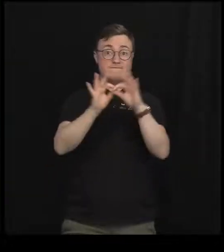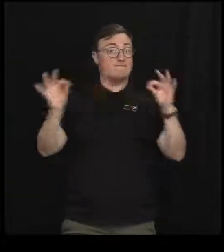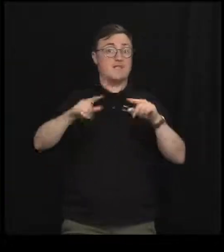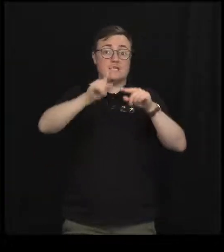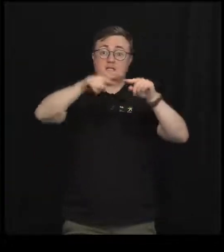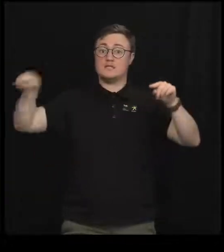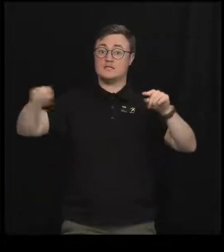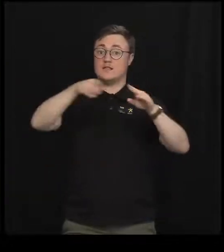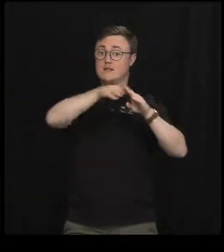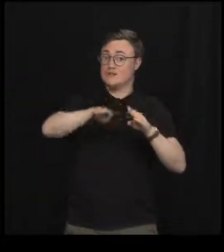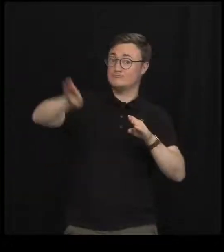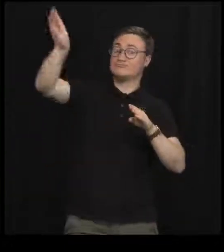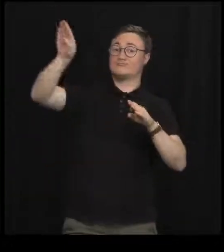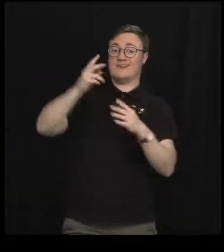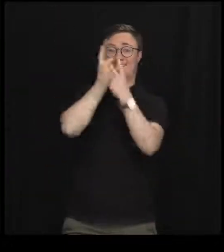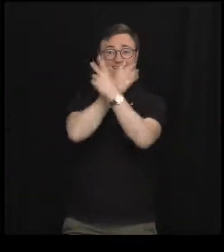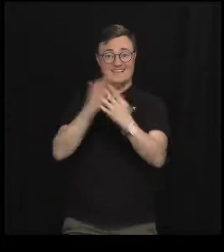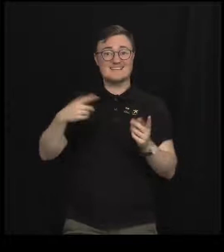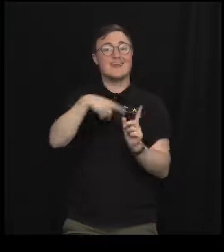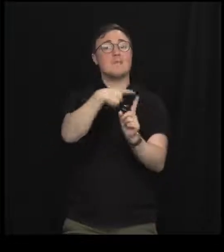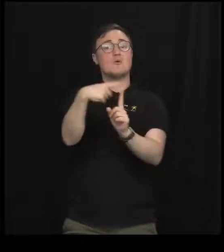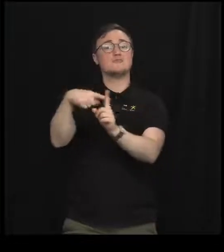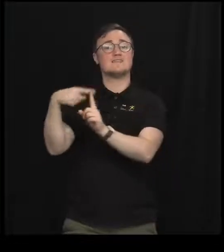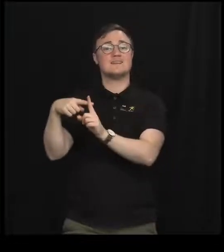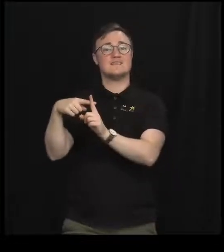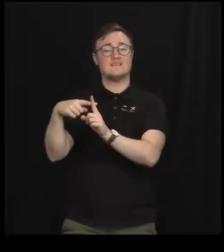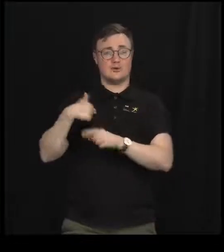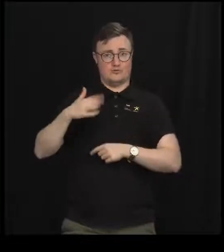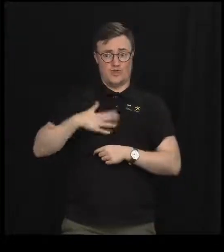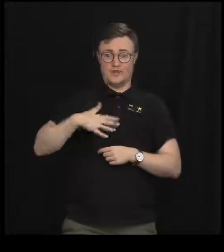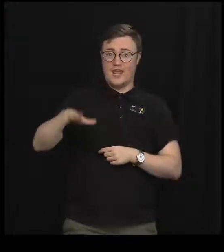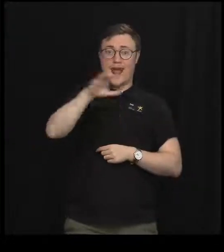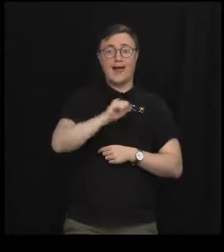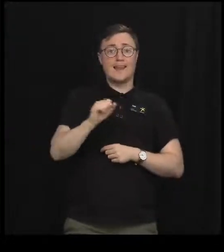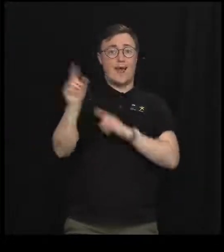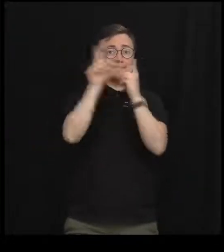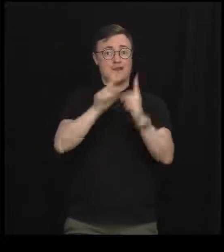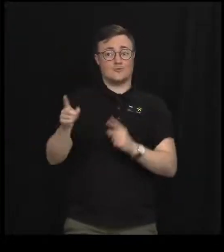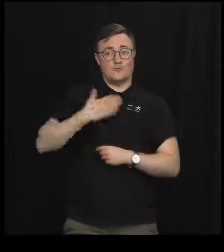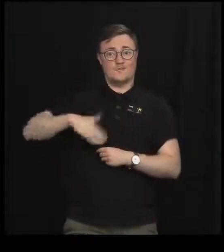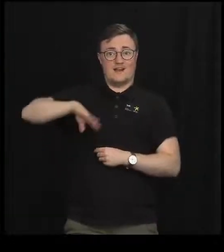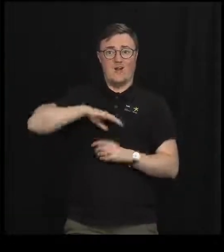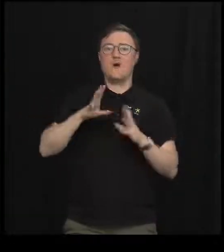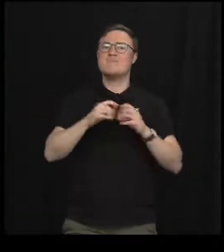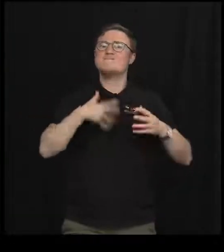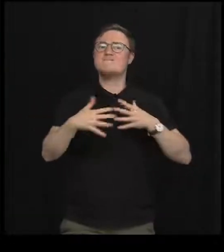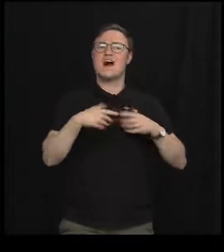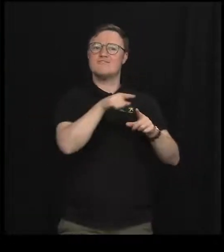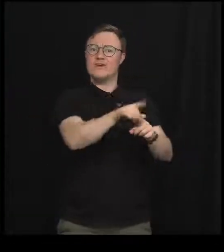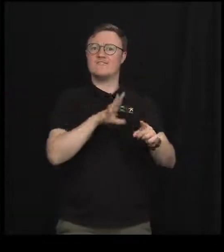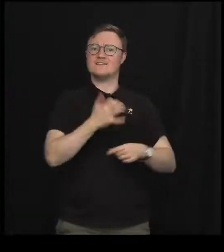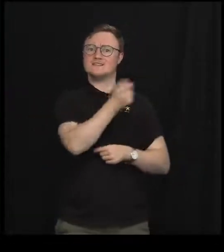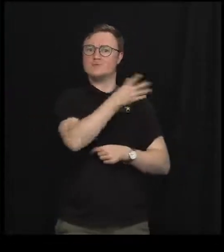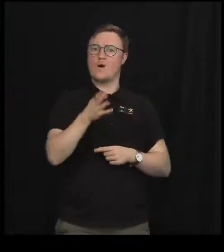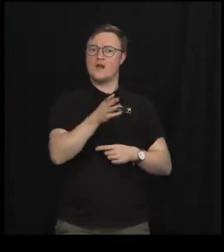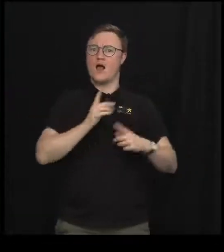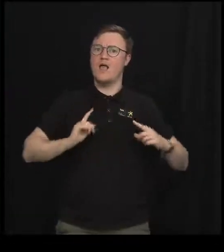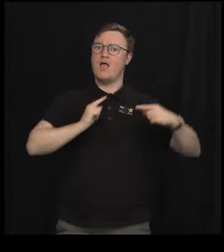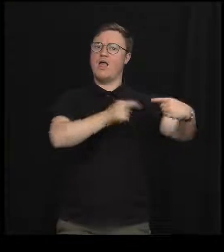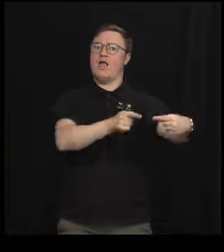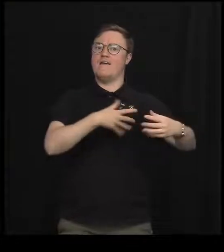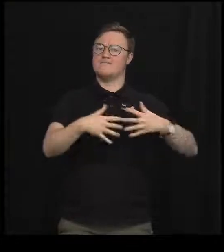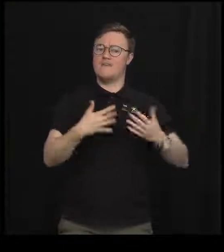of a global good that everybody should want to be associated. How come we're facing not just remaining resistant,